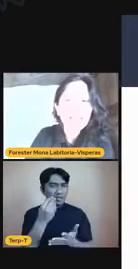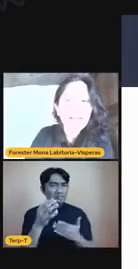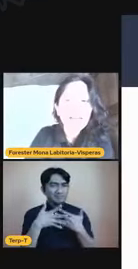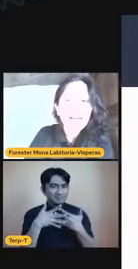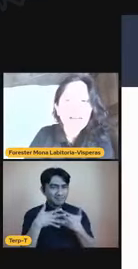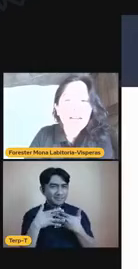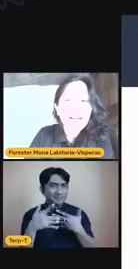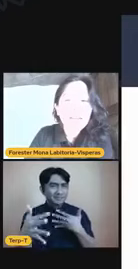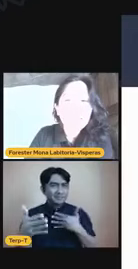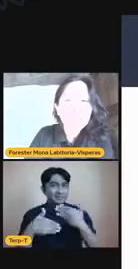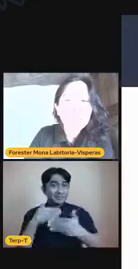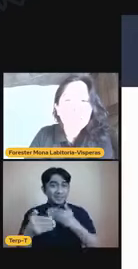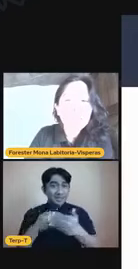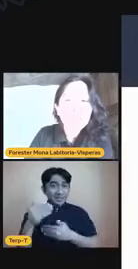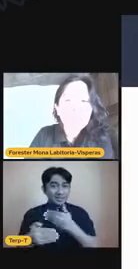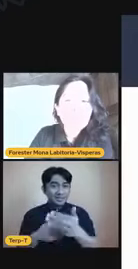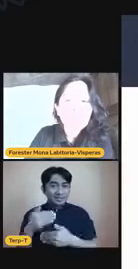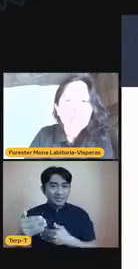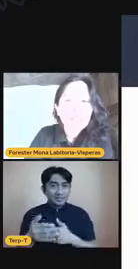process.